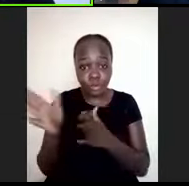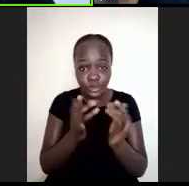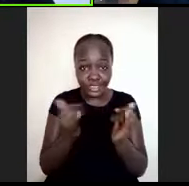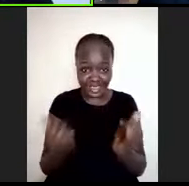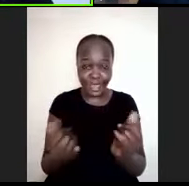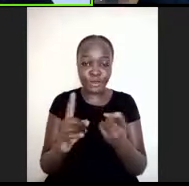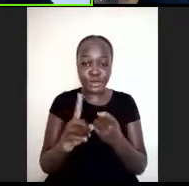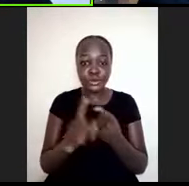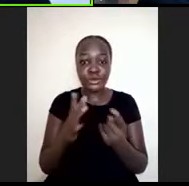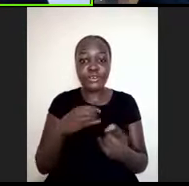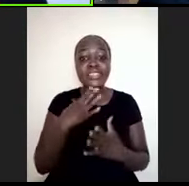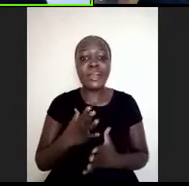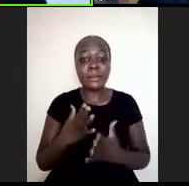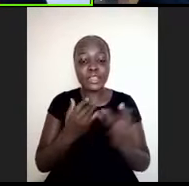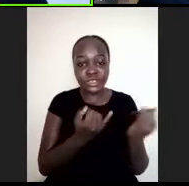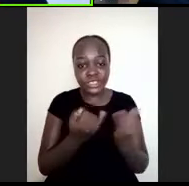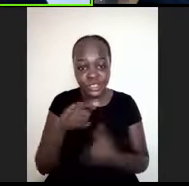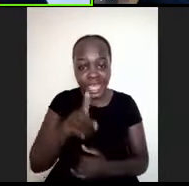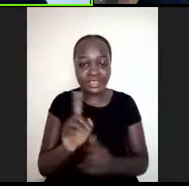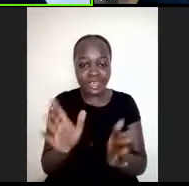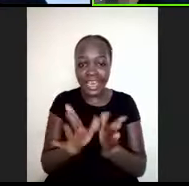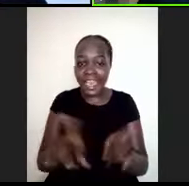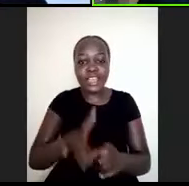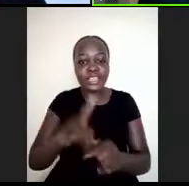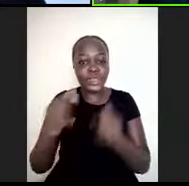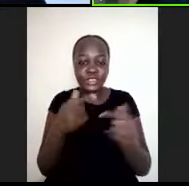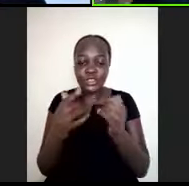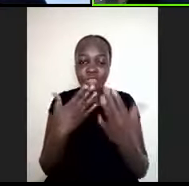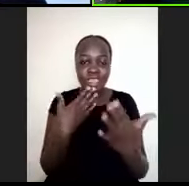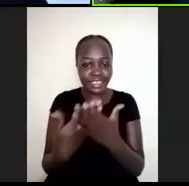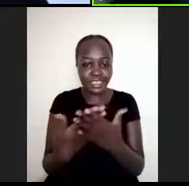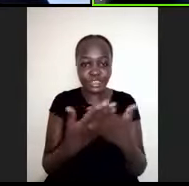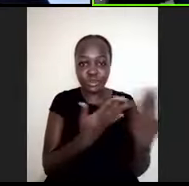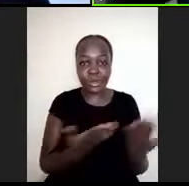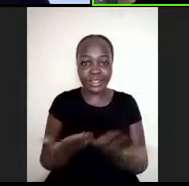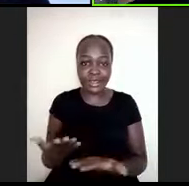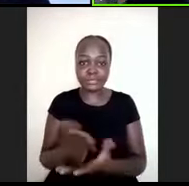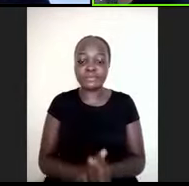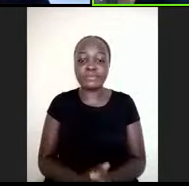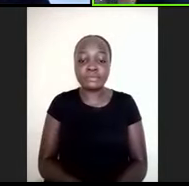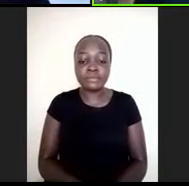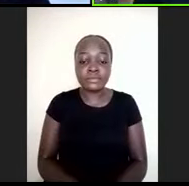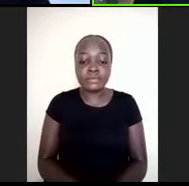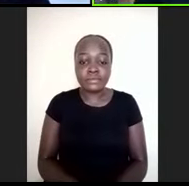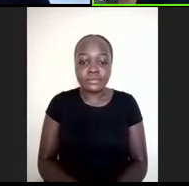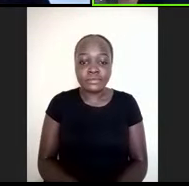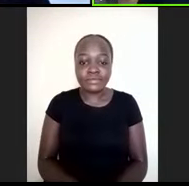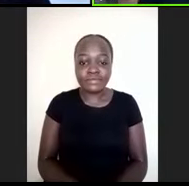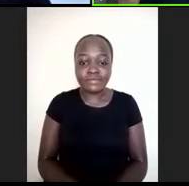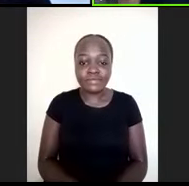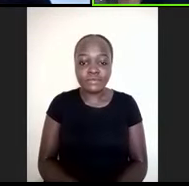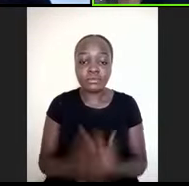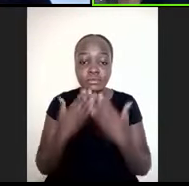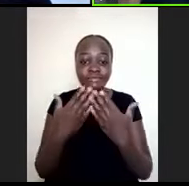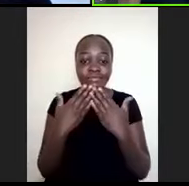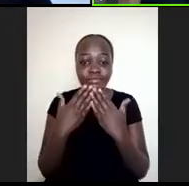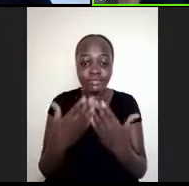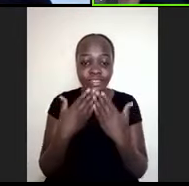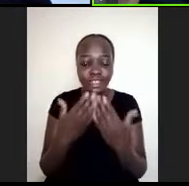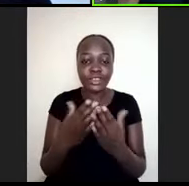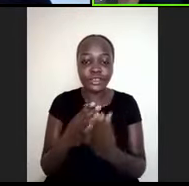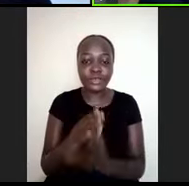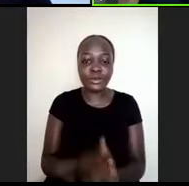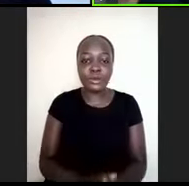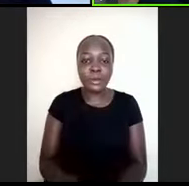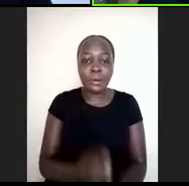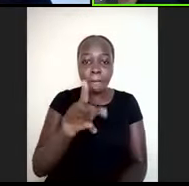introduce herself as we go on. Karibu. Thank you. Thank you, Pauline. Thank you